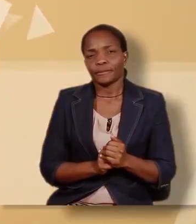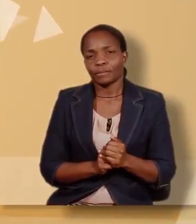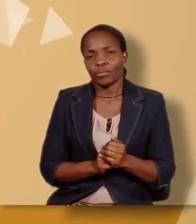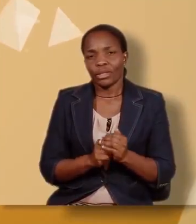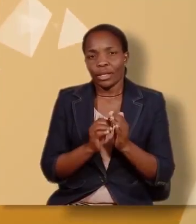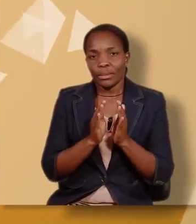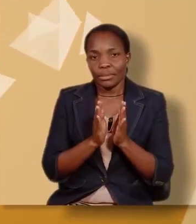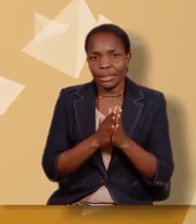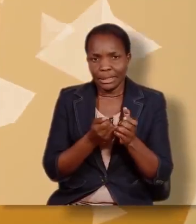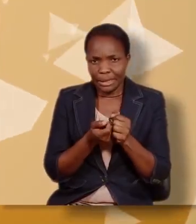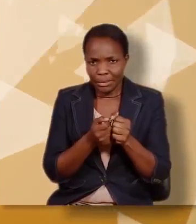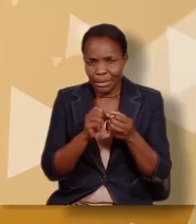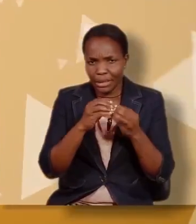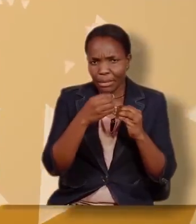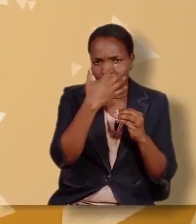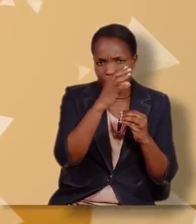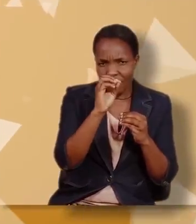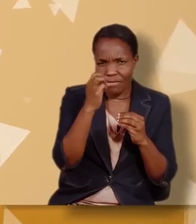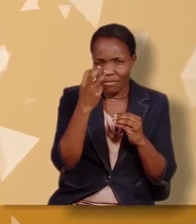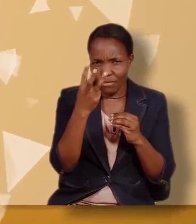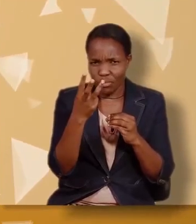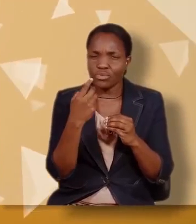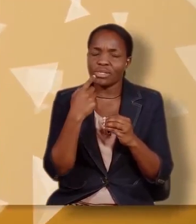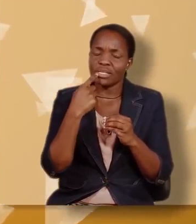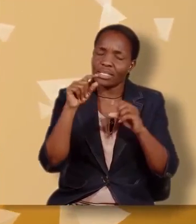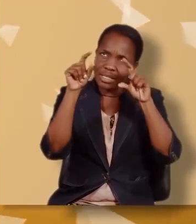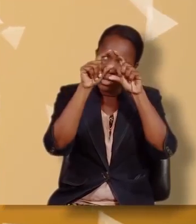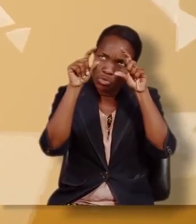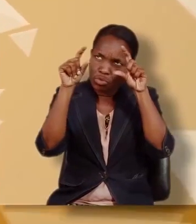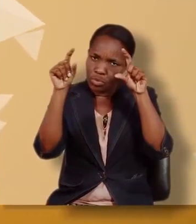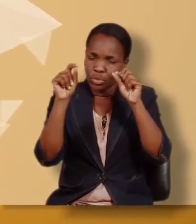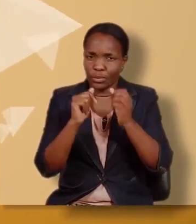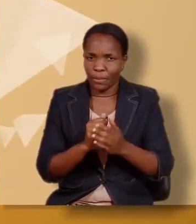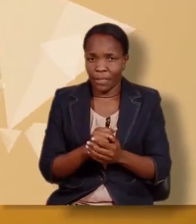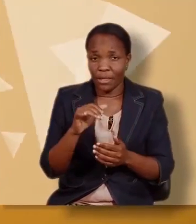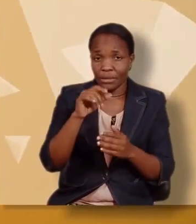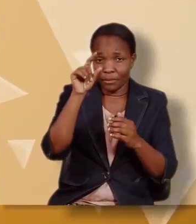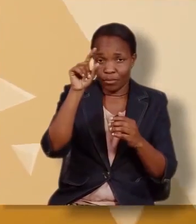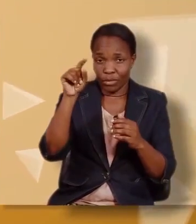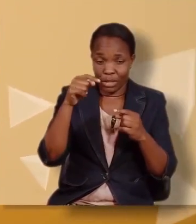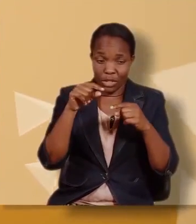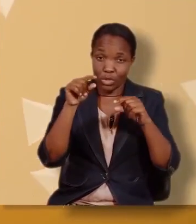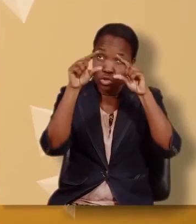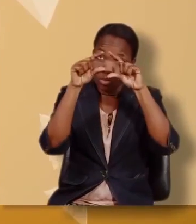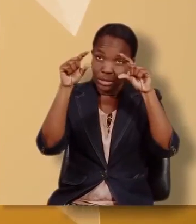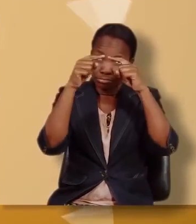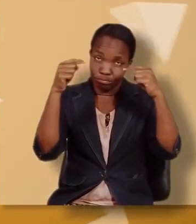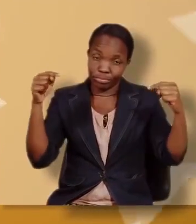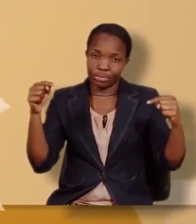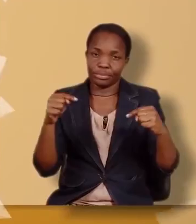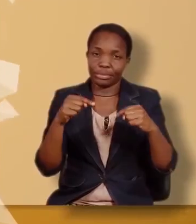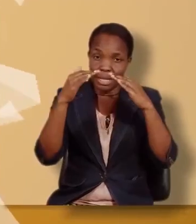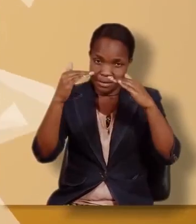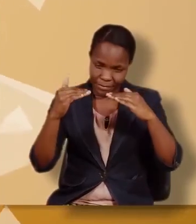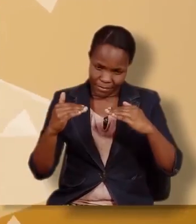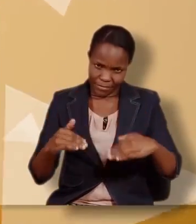5003 and mention the keyword for this lesson, which is apartheid. Then leave a space and type A, B, or C